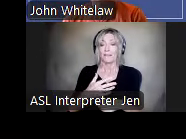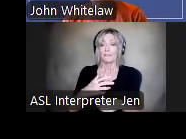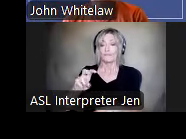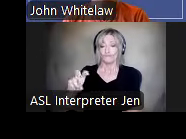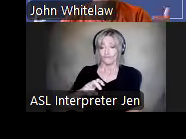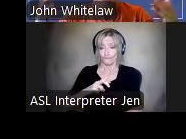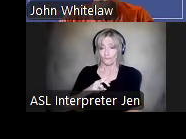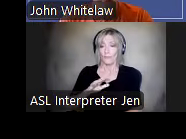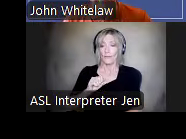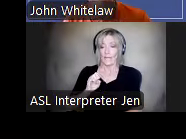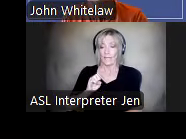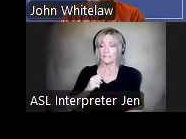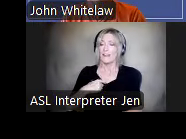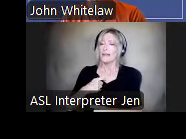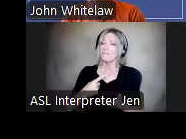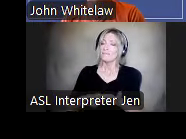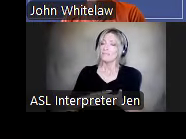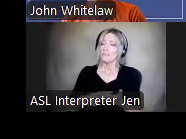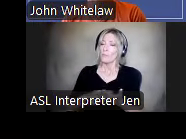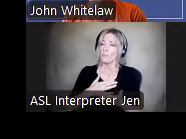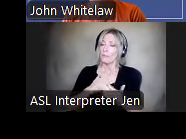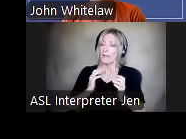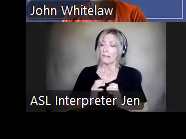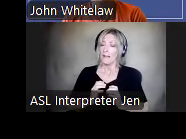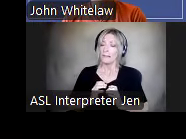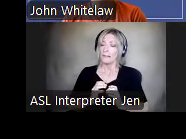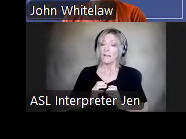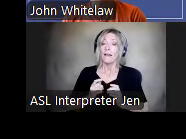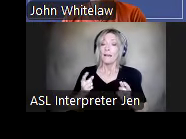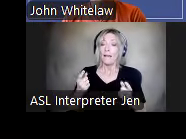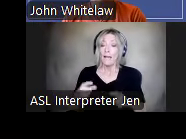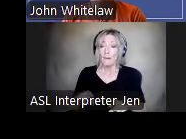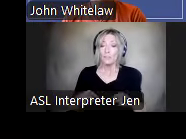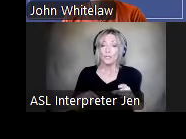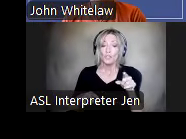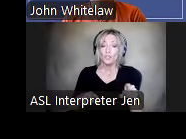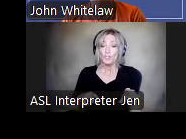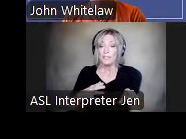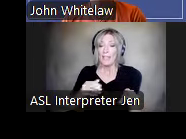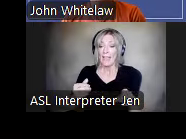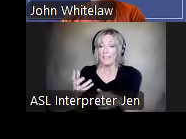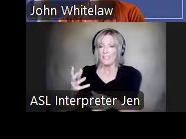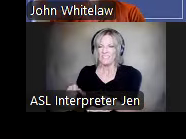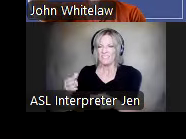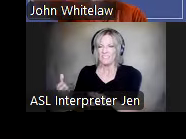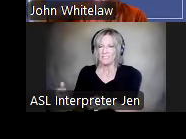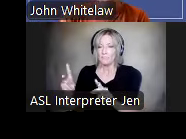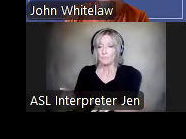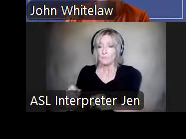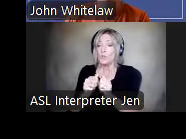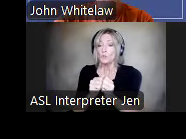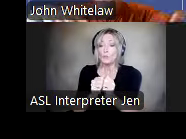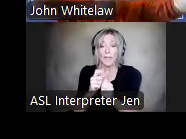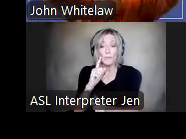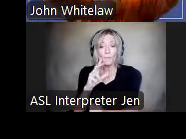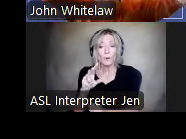on, was having a conversation with my client, and it turns out she and the deceased person had been together for 30 years